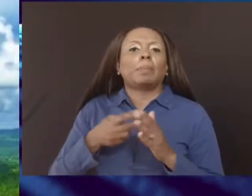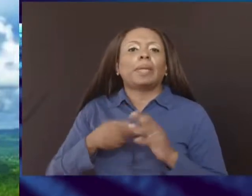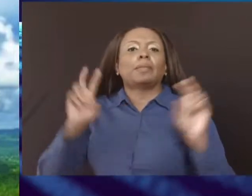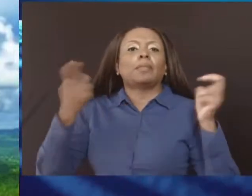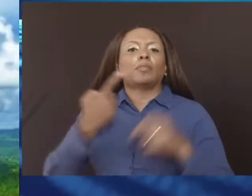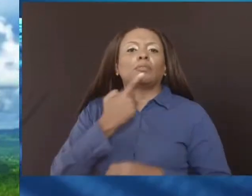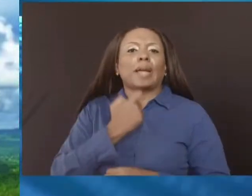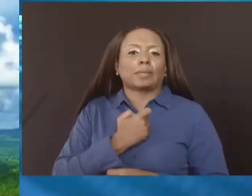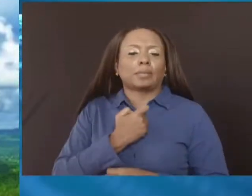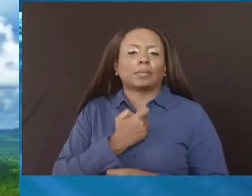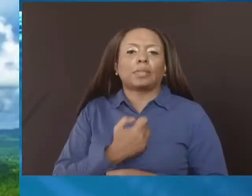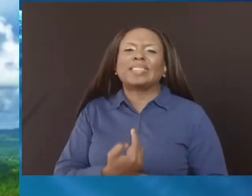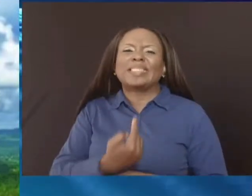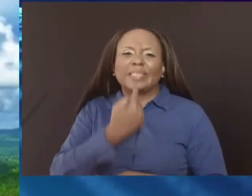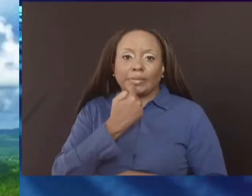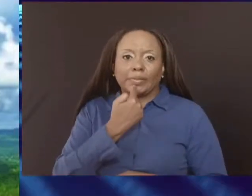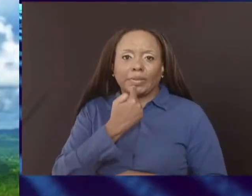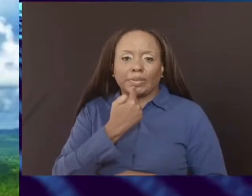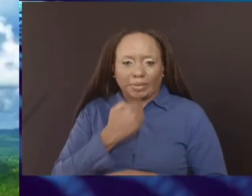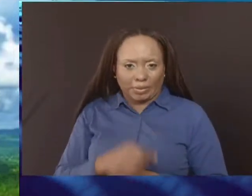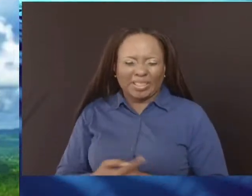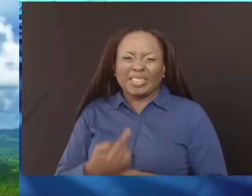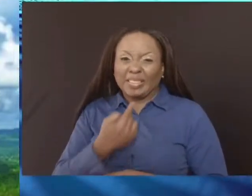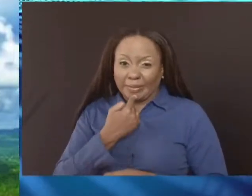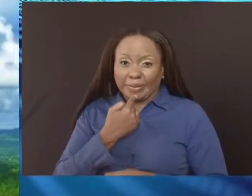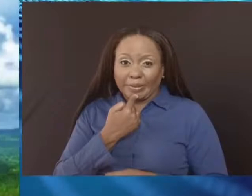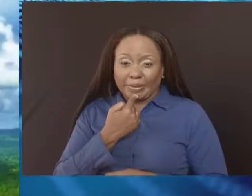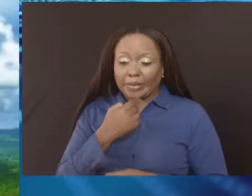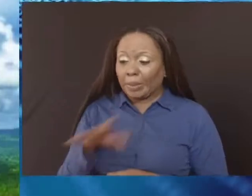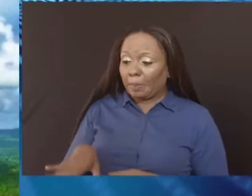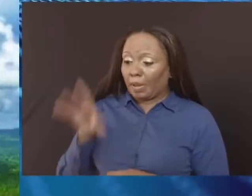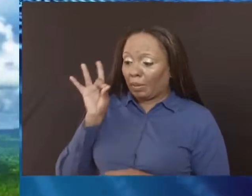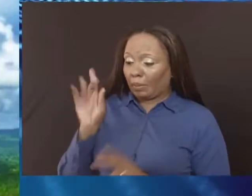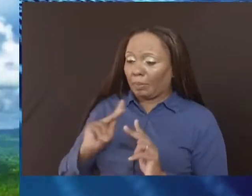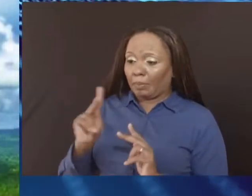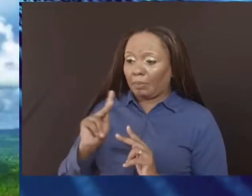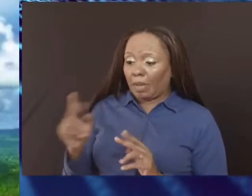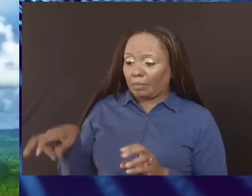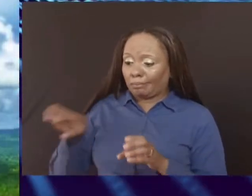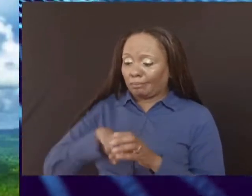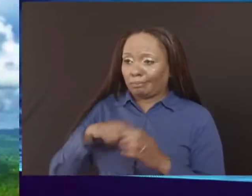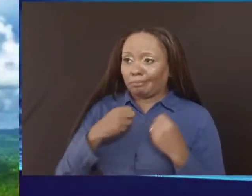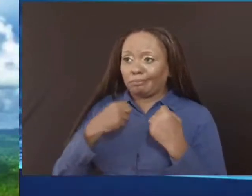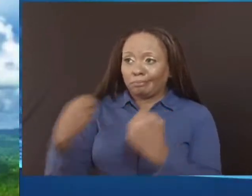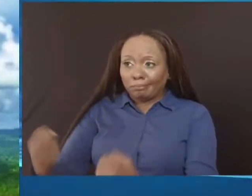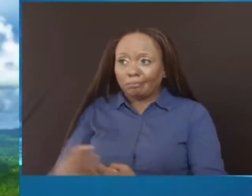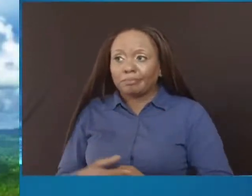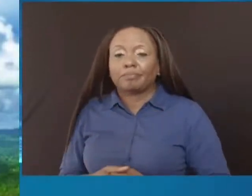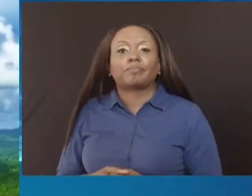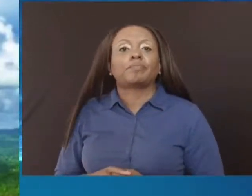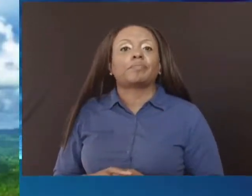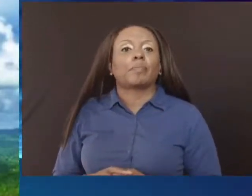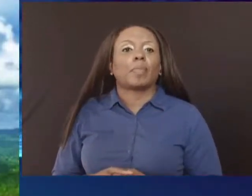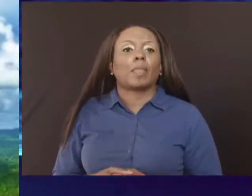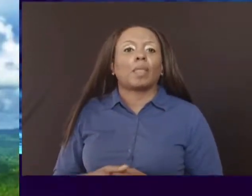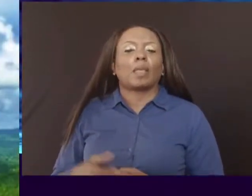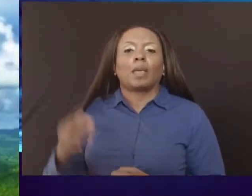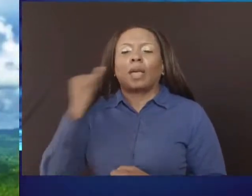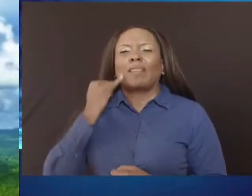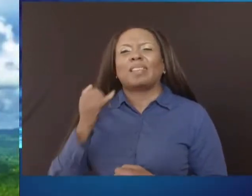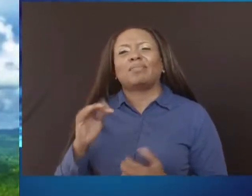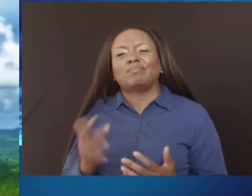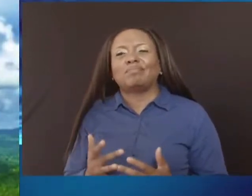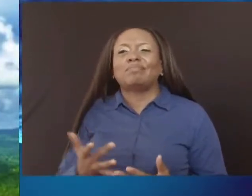then they mobilize a team to collect those persons immediately. The yellow persons are collected and transported